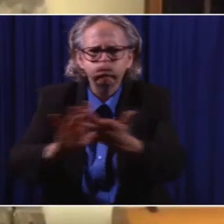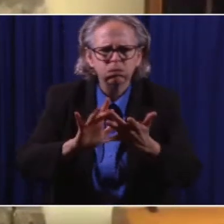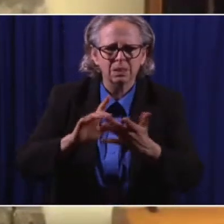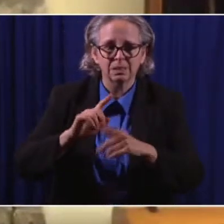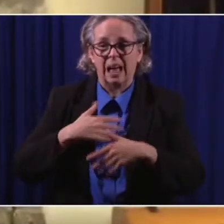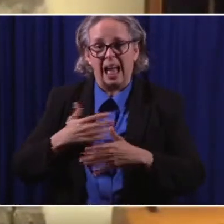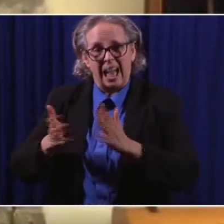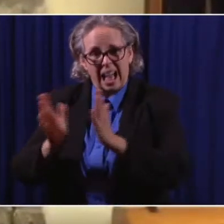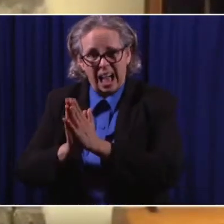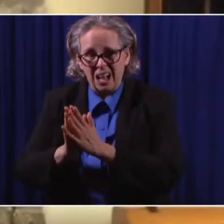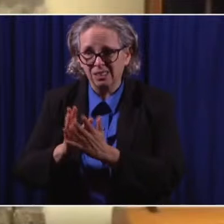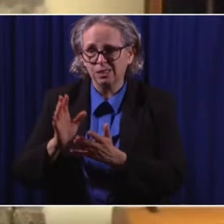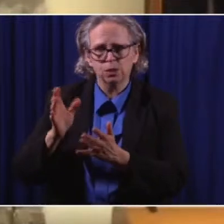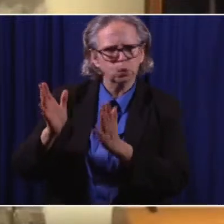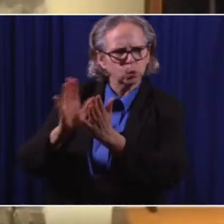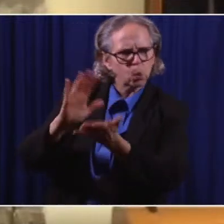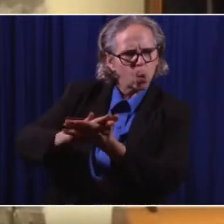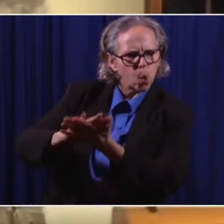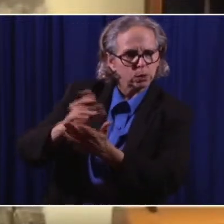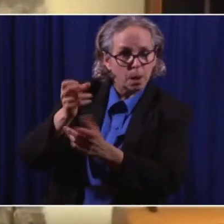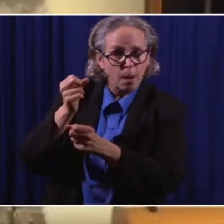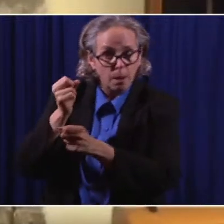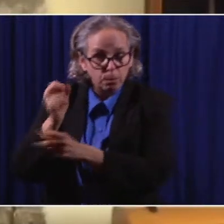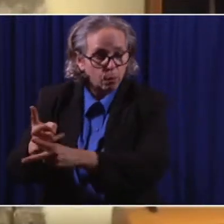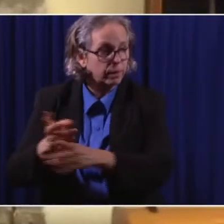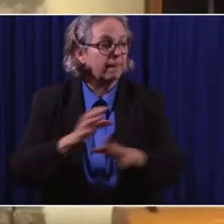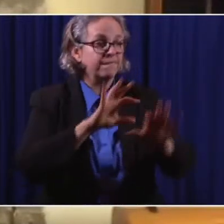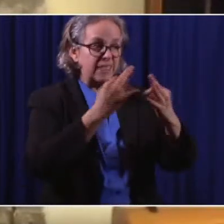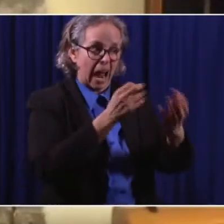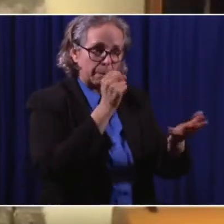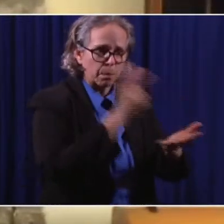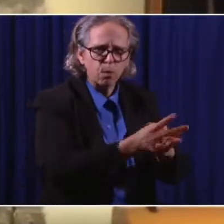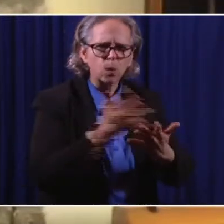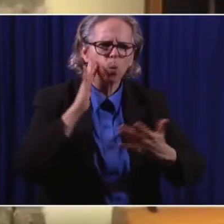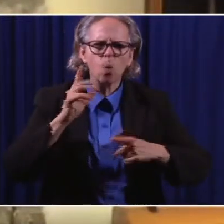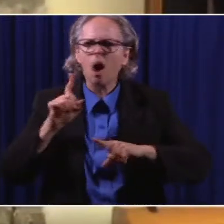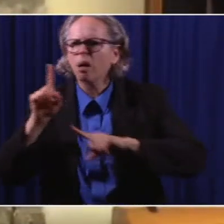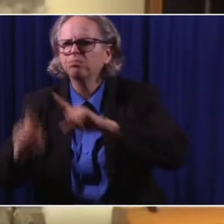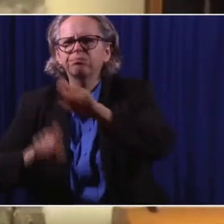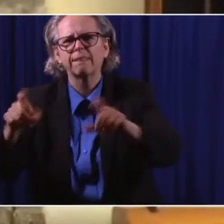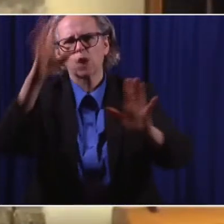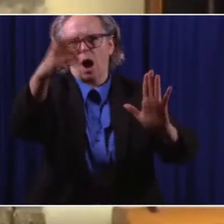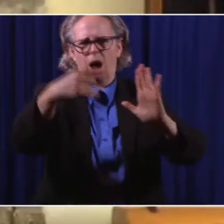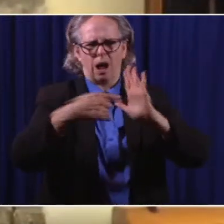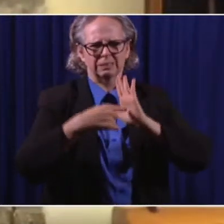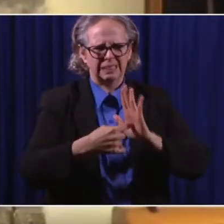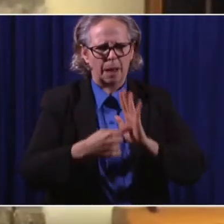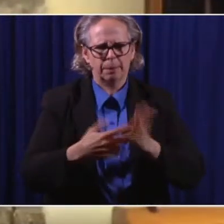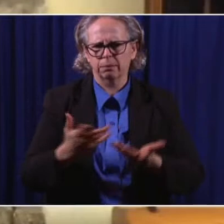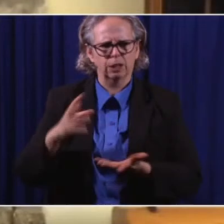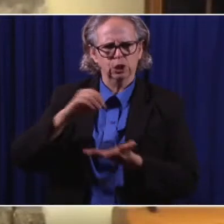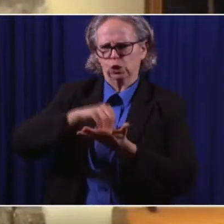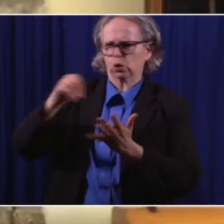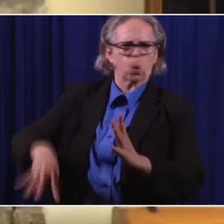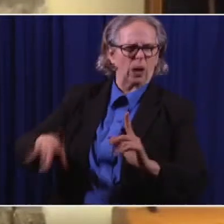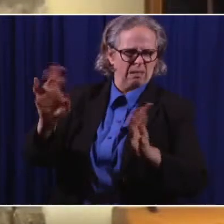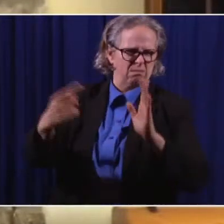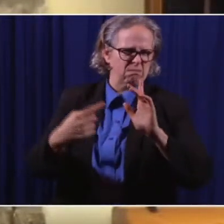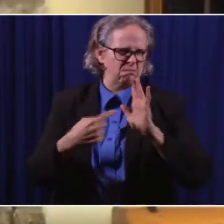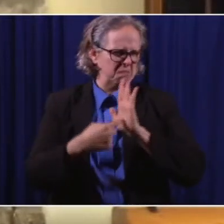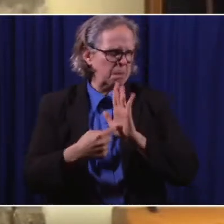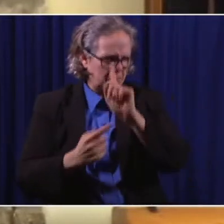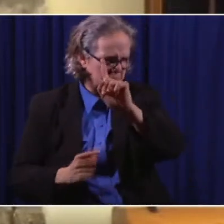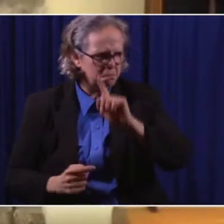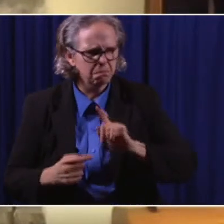obviously families. And if, let's say Mary is in a classroom and